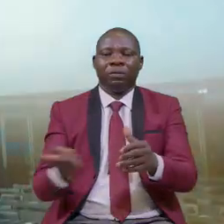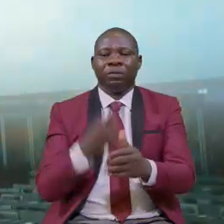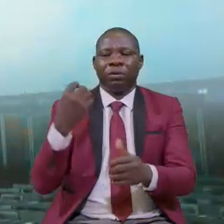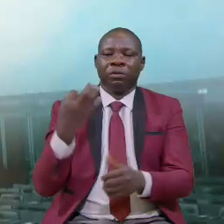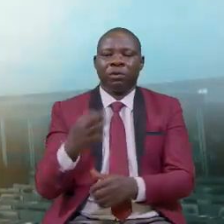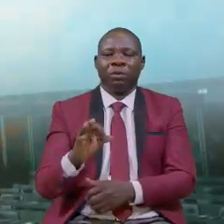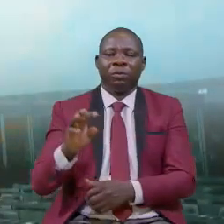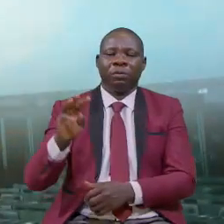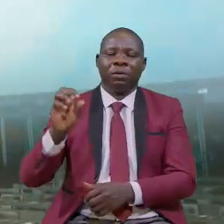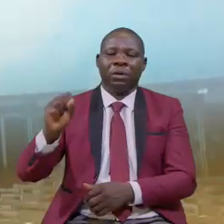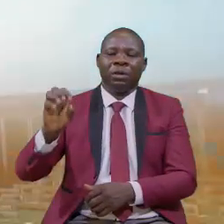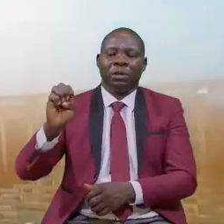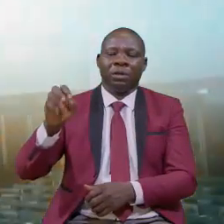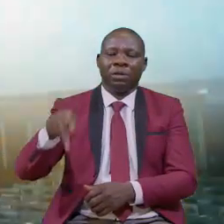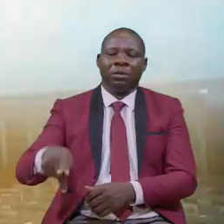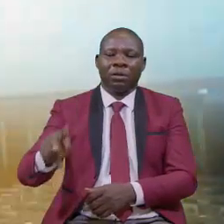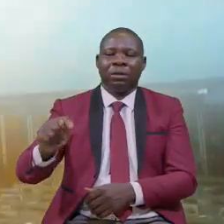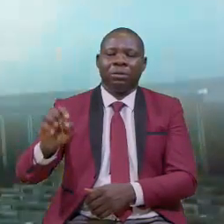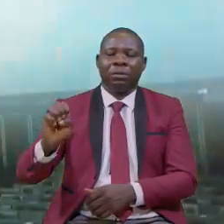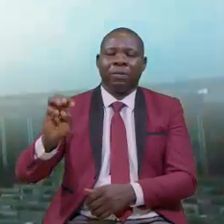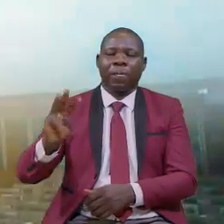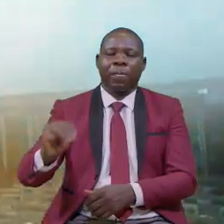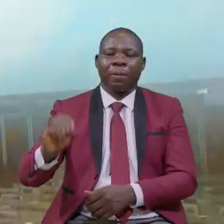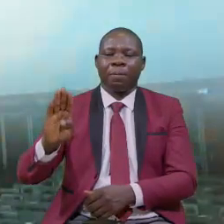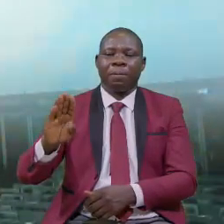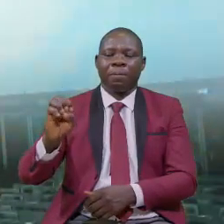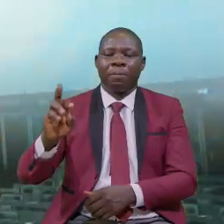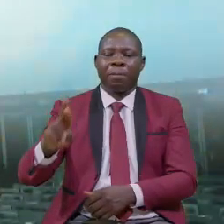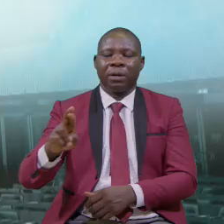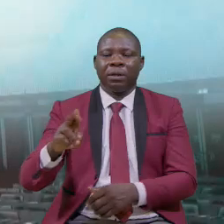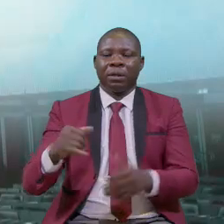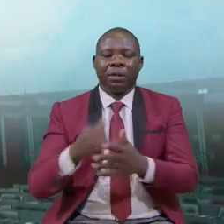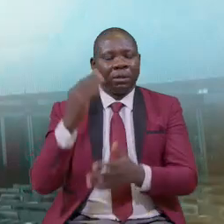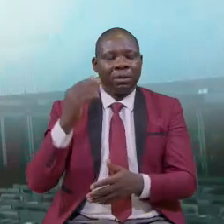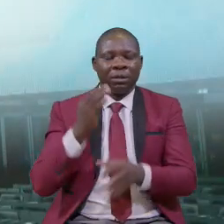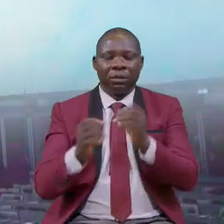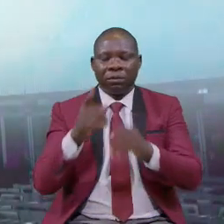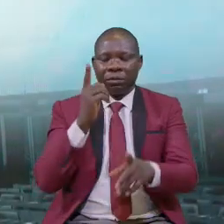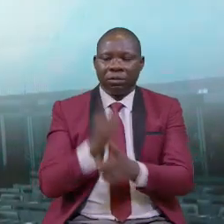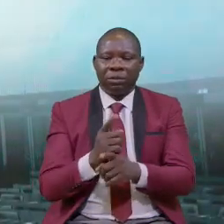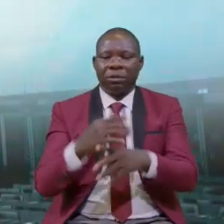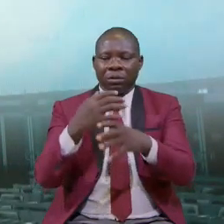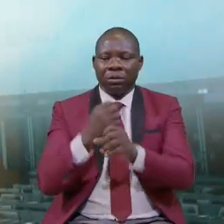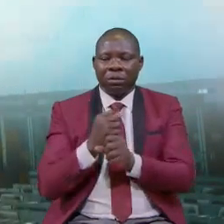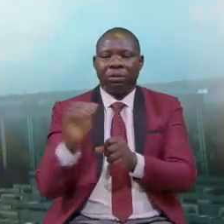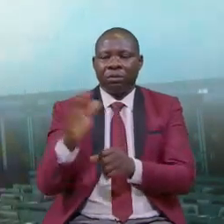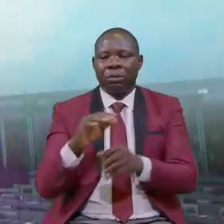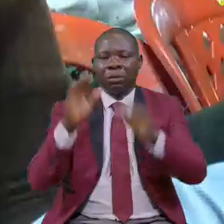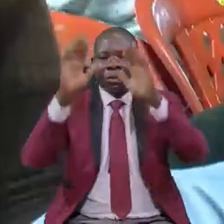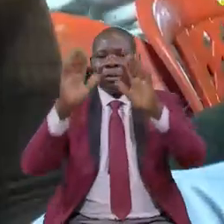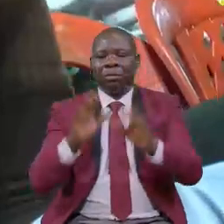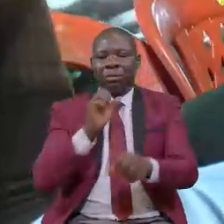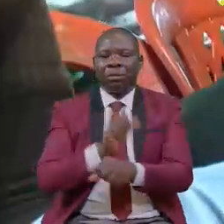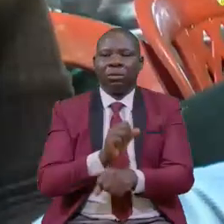of September. If you just received your miracle